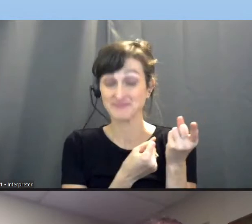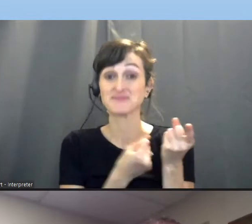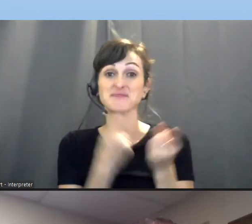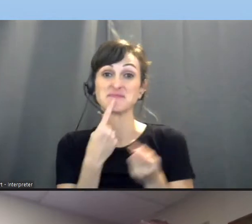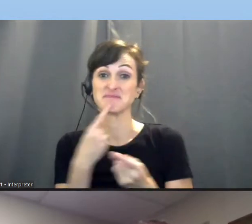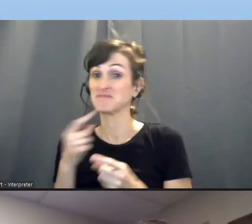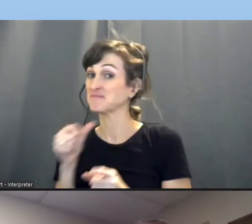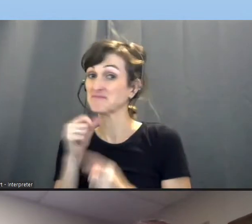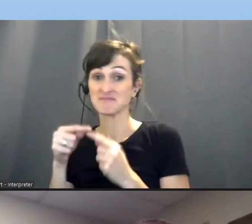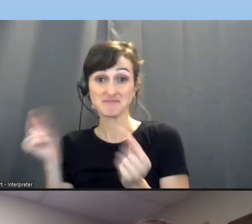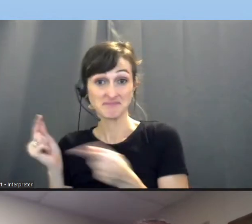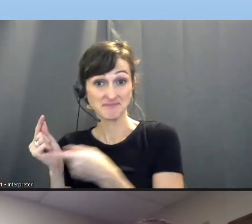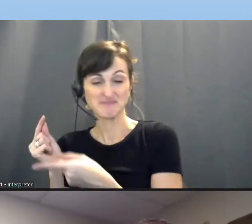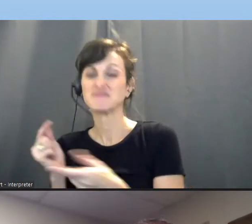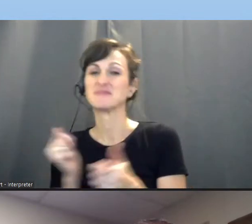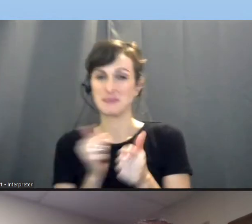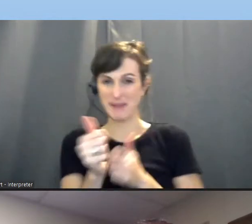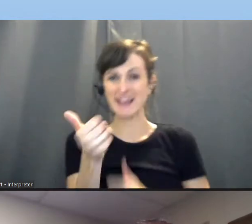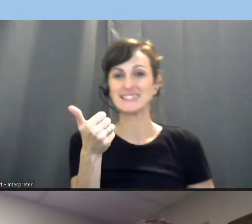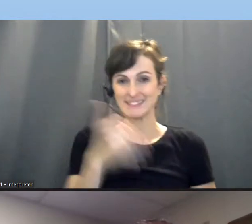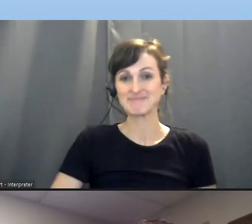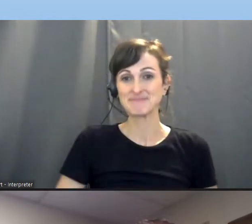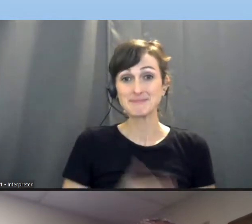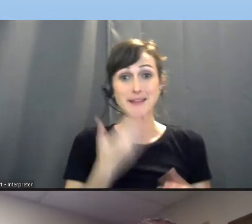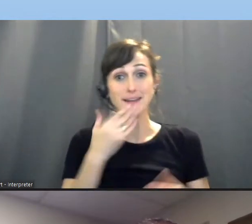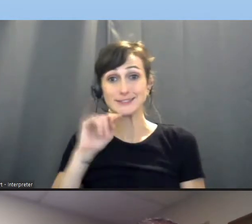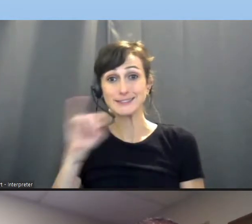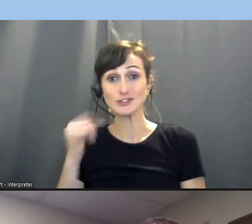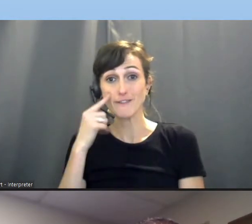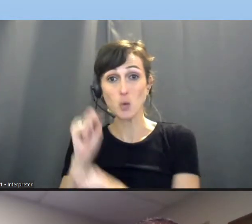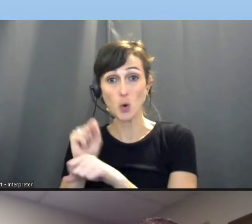Oppose? Pass. Thank you, TJ, for working on that.